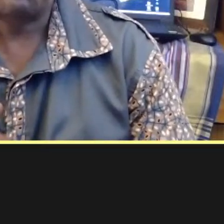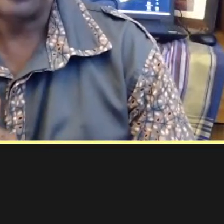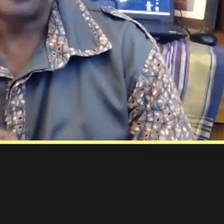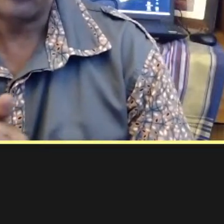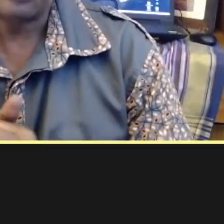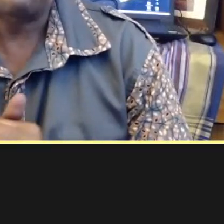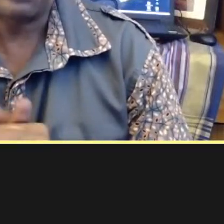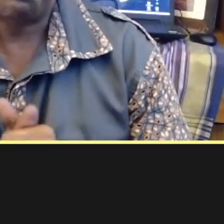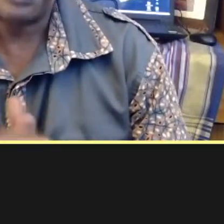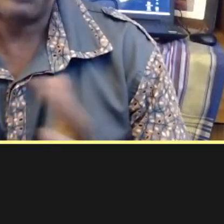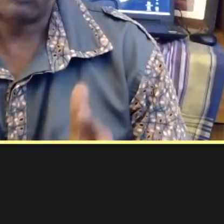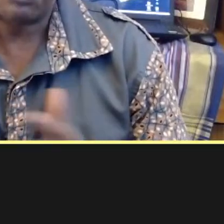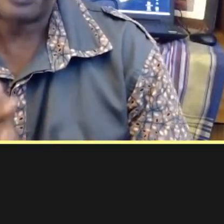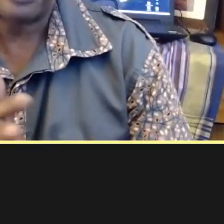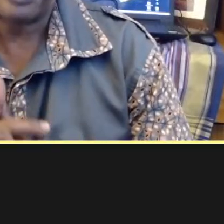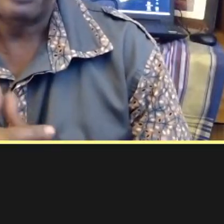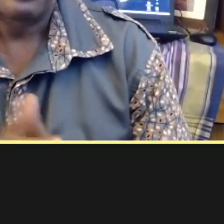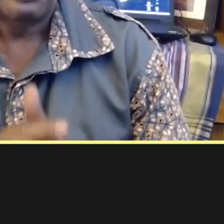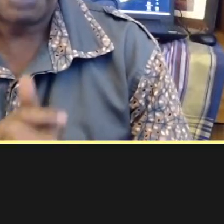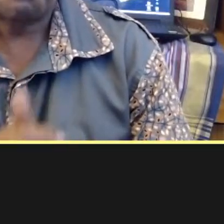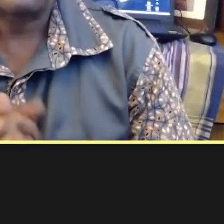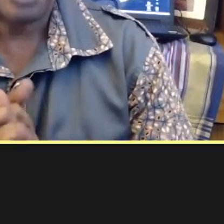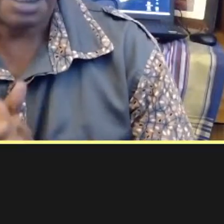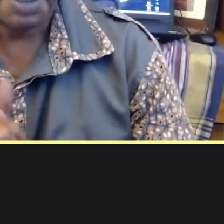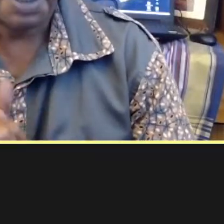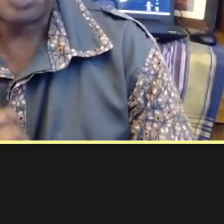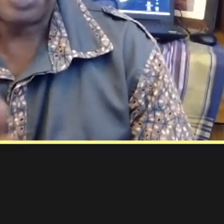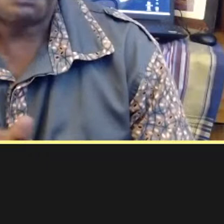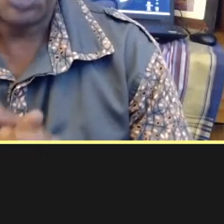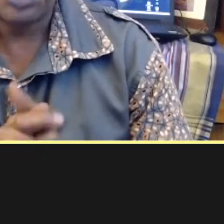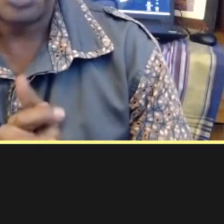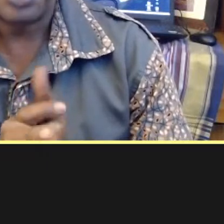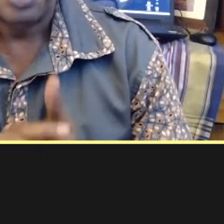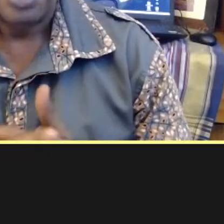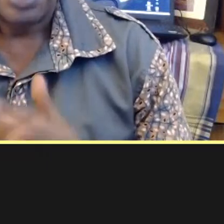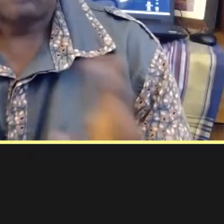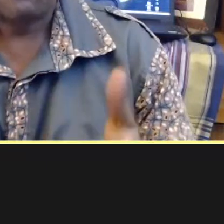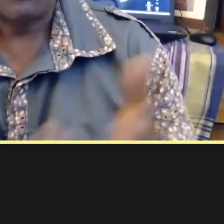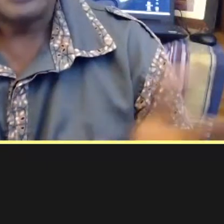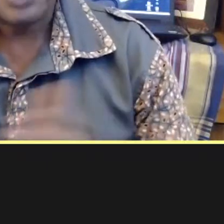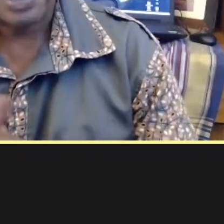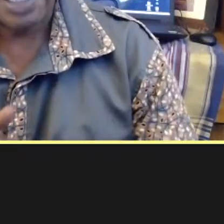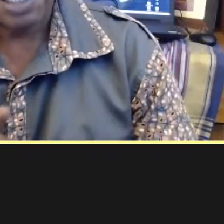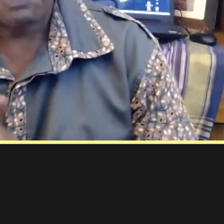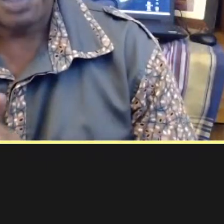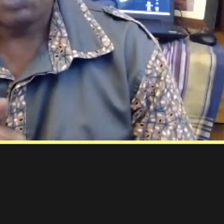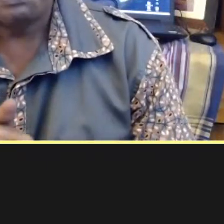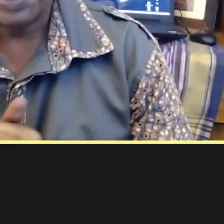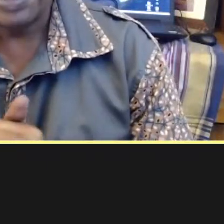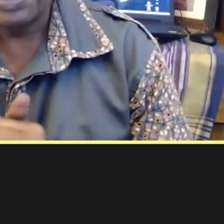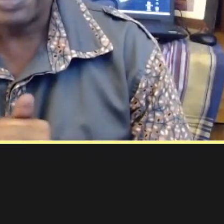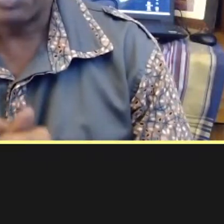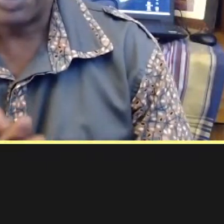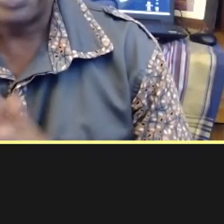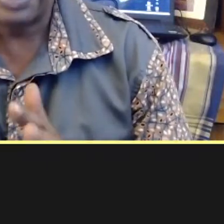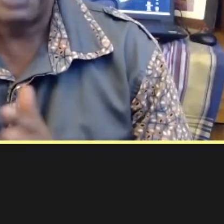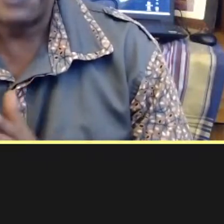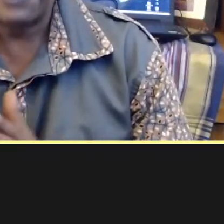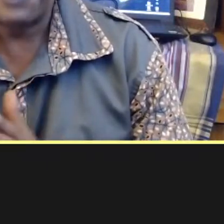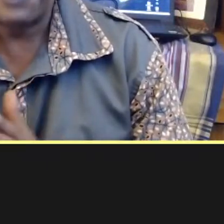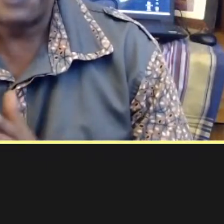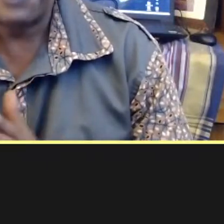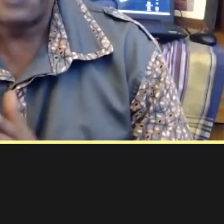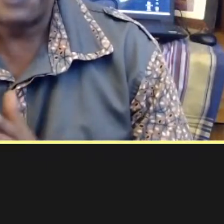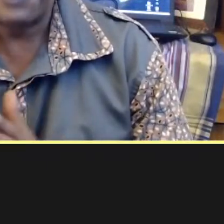broader communications development in throughout the Kenya. That partnership is highly appreciated. Now, following the success of these web rangers online